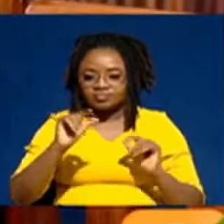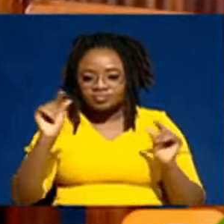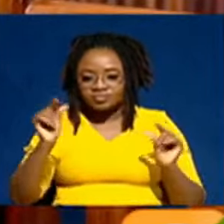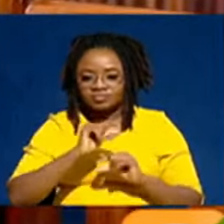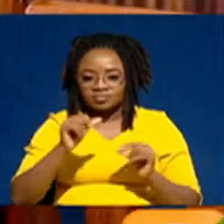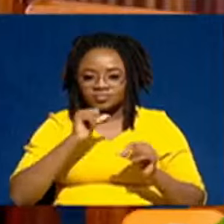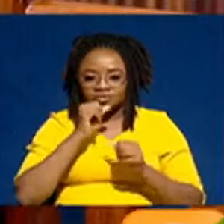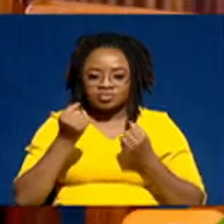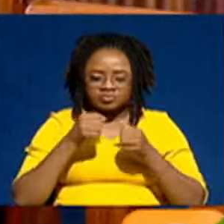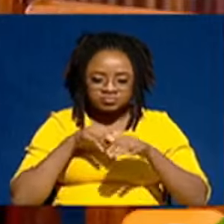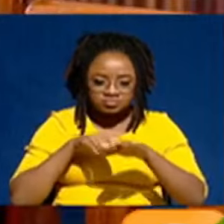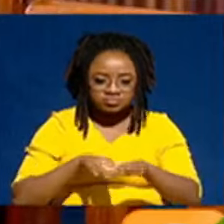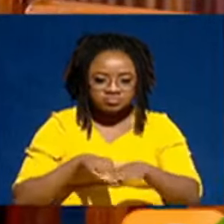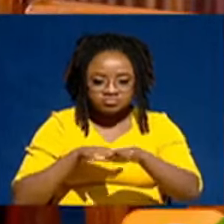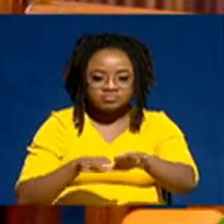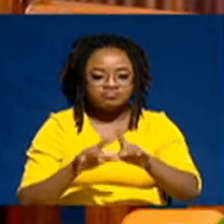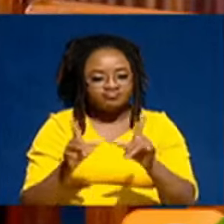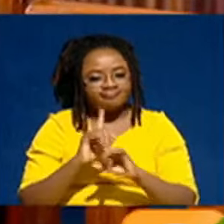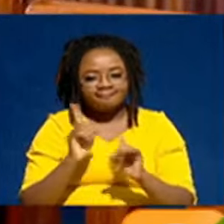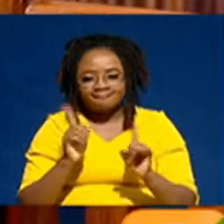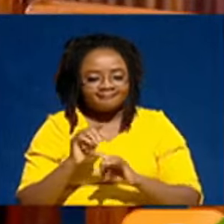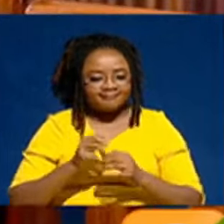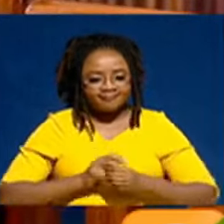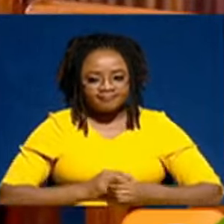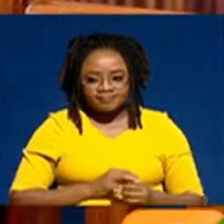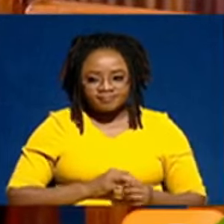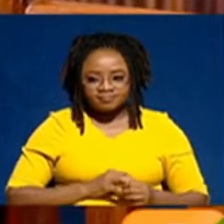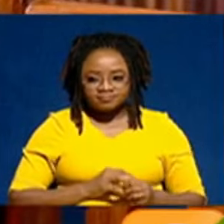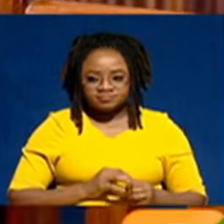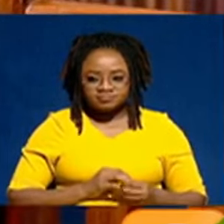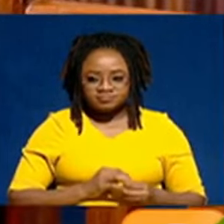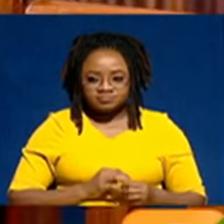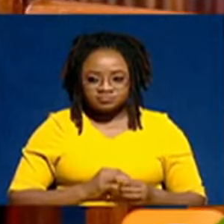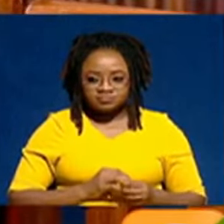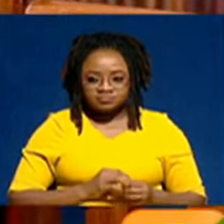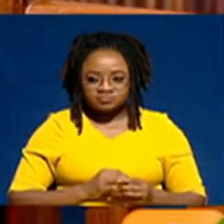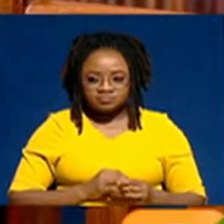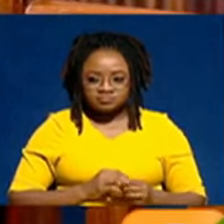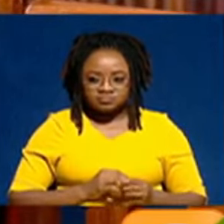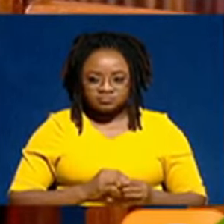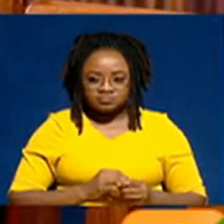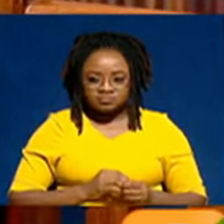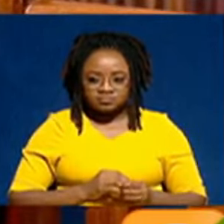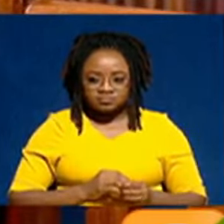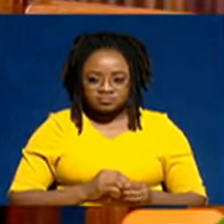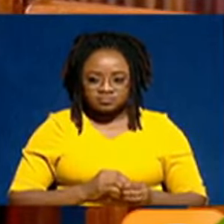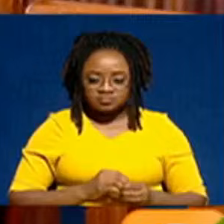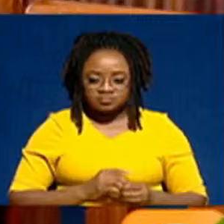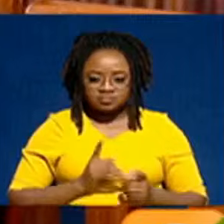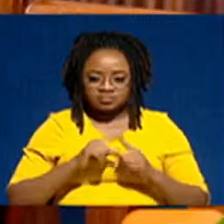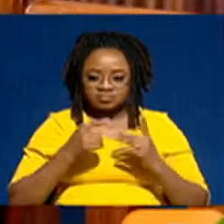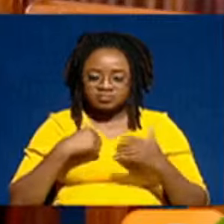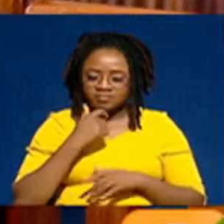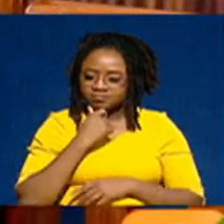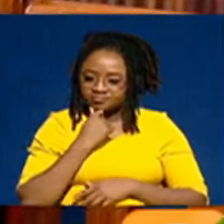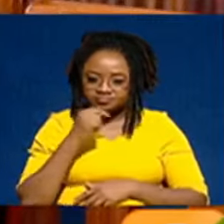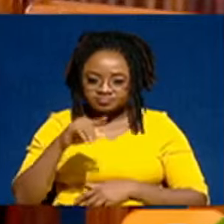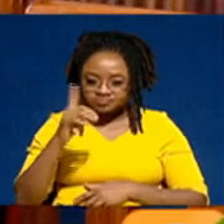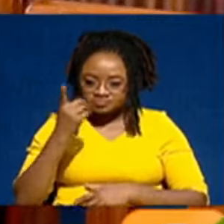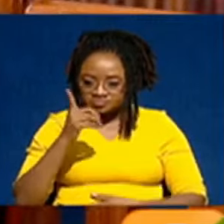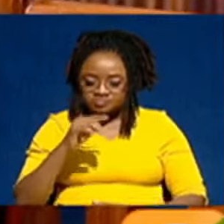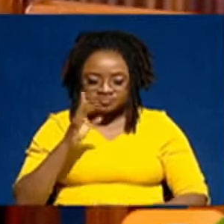congestion and the traffic that exists in Dar es Salaam. And I'm asking myself, as Nairobi, can't we take leadership in creating